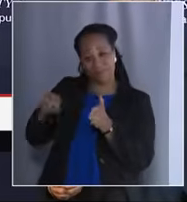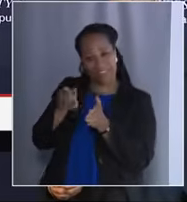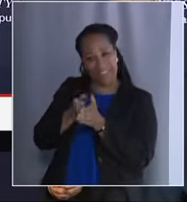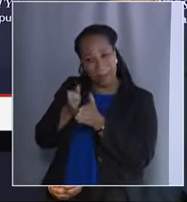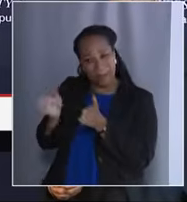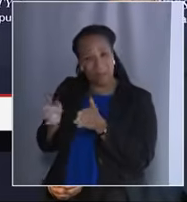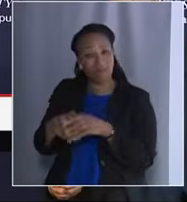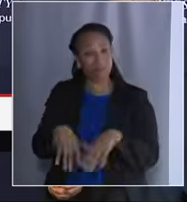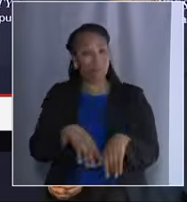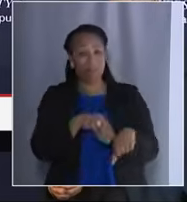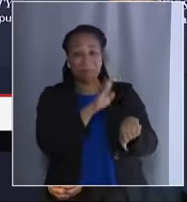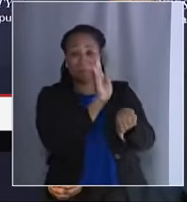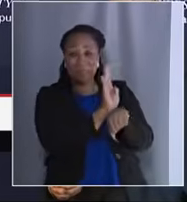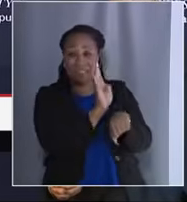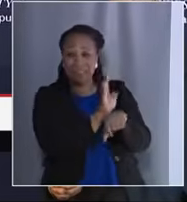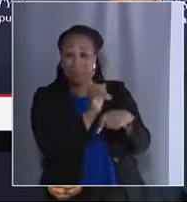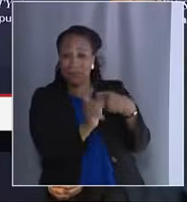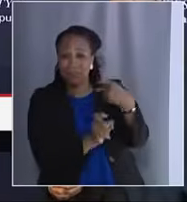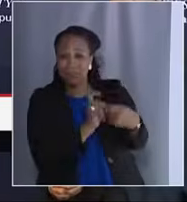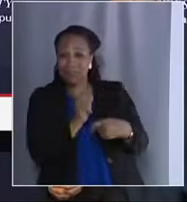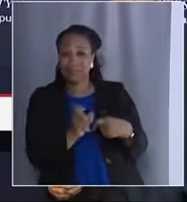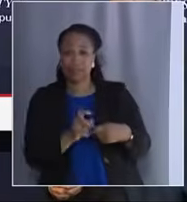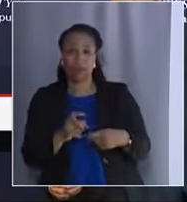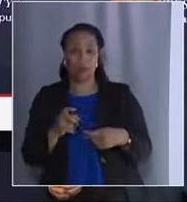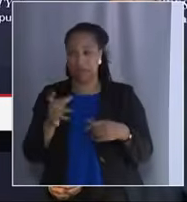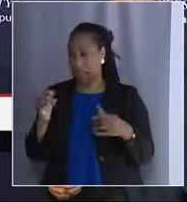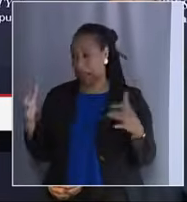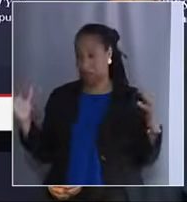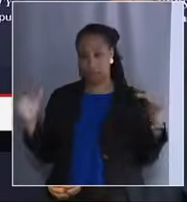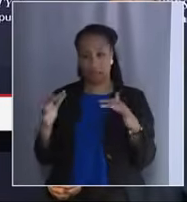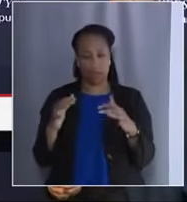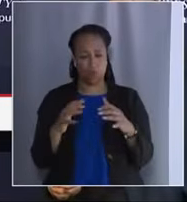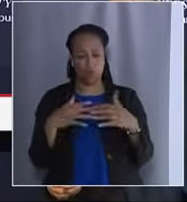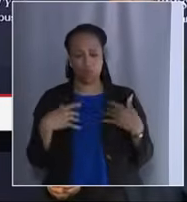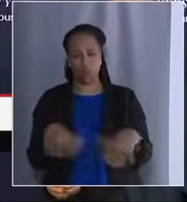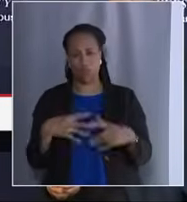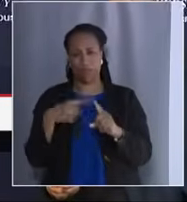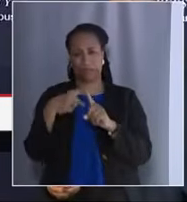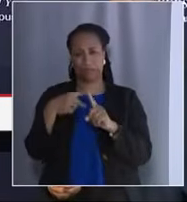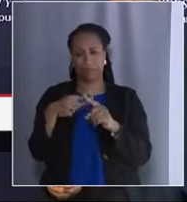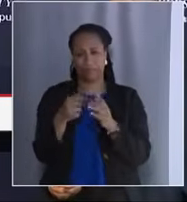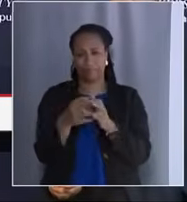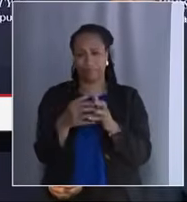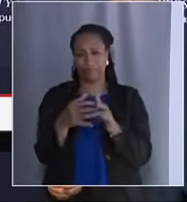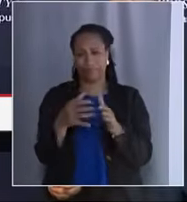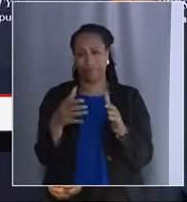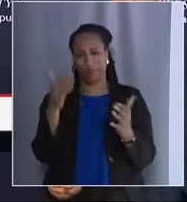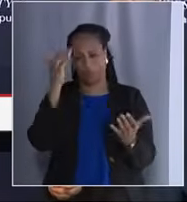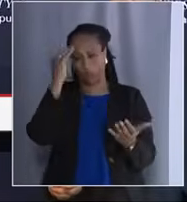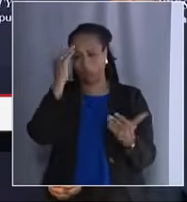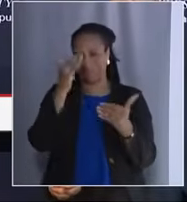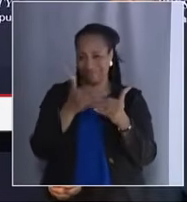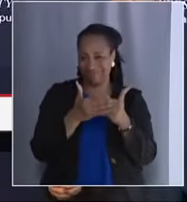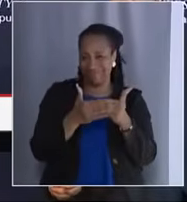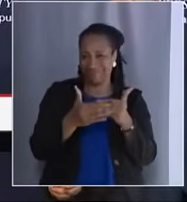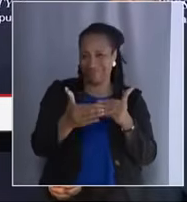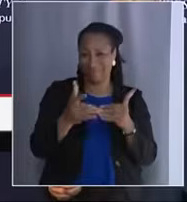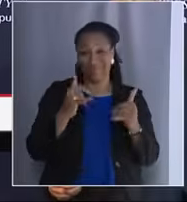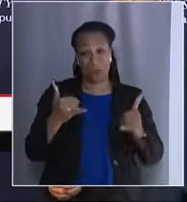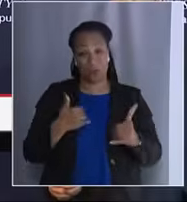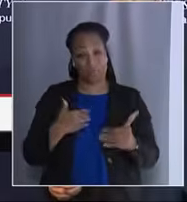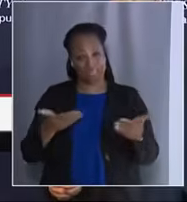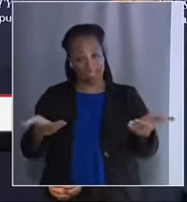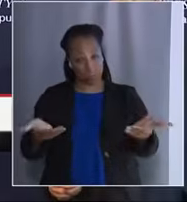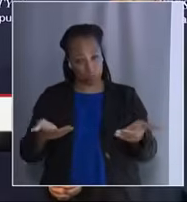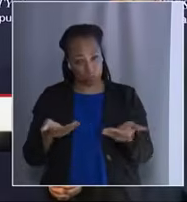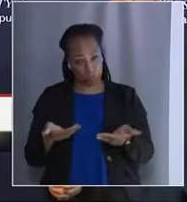a little more about what we hope to accomplish here, I'd like to introduce our academic leadership and our